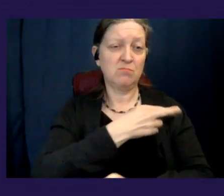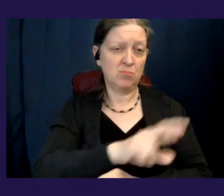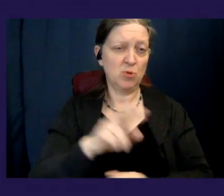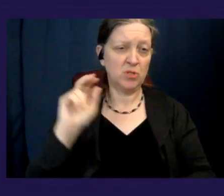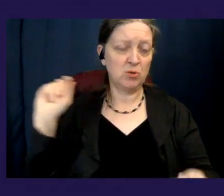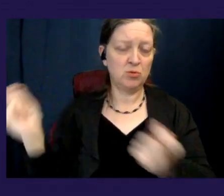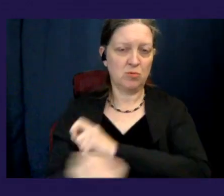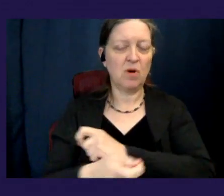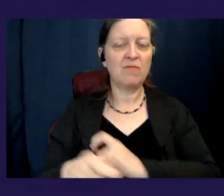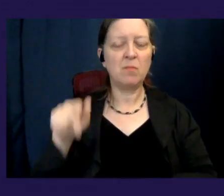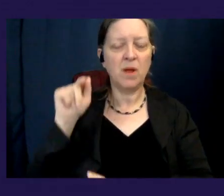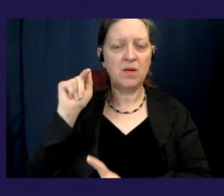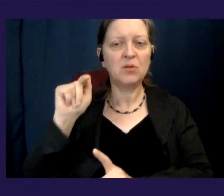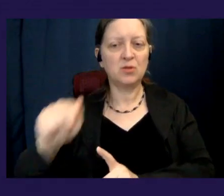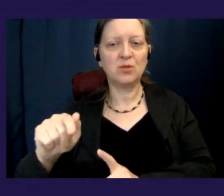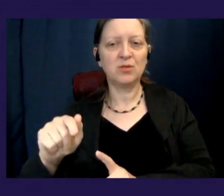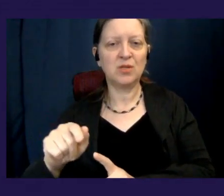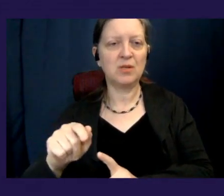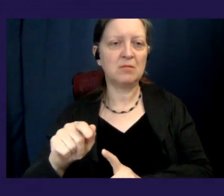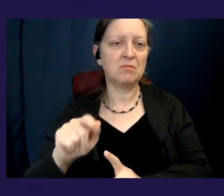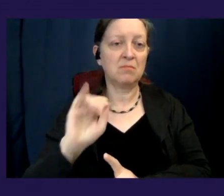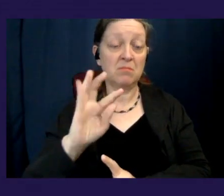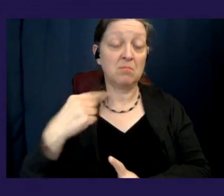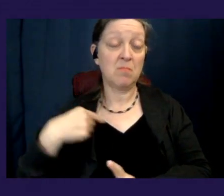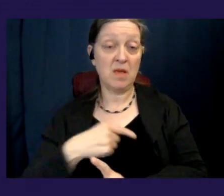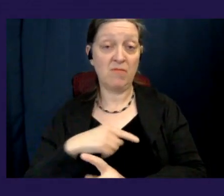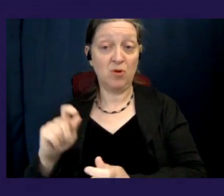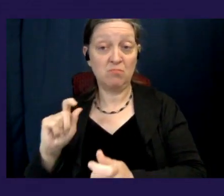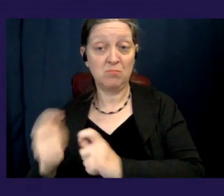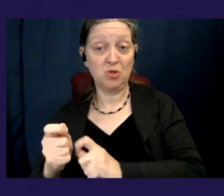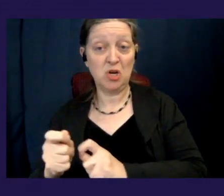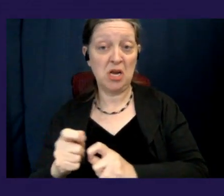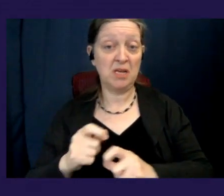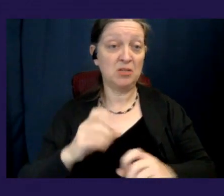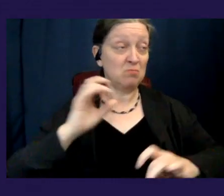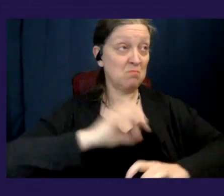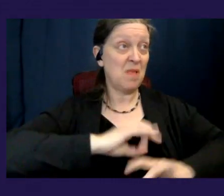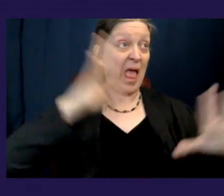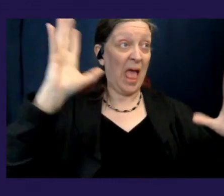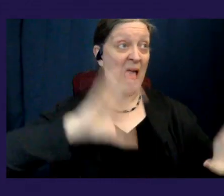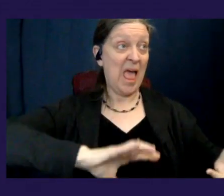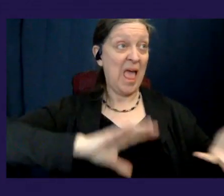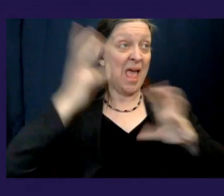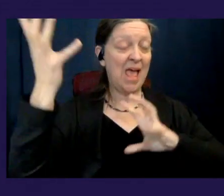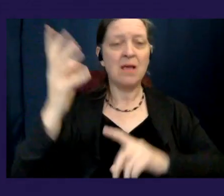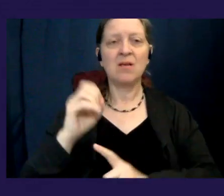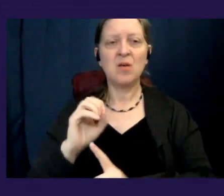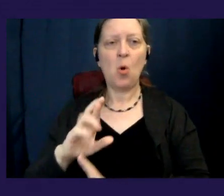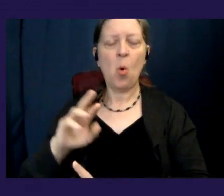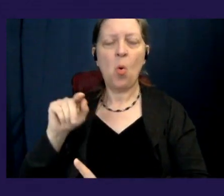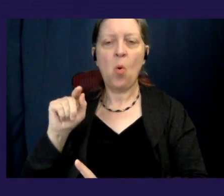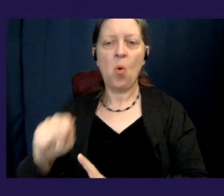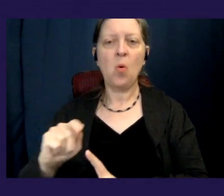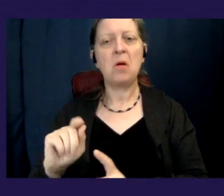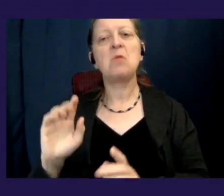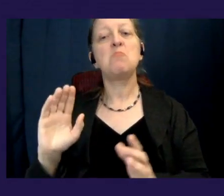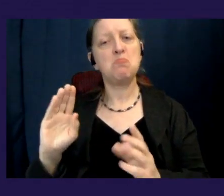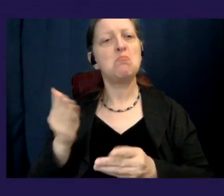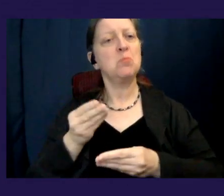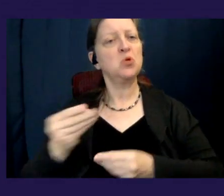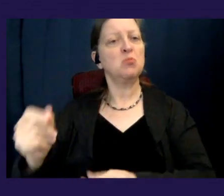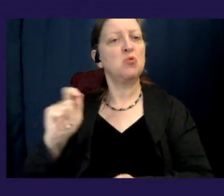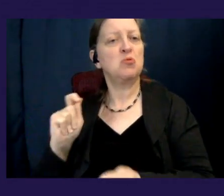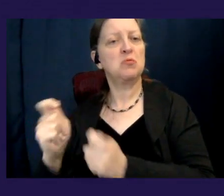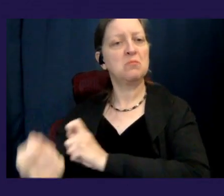proliferates today is as big of a seismic social change as that period of